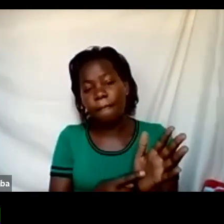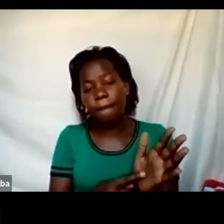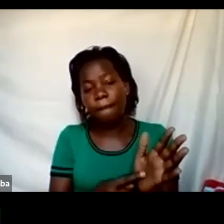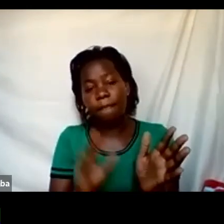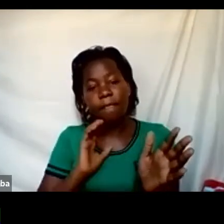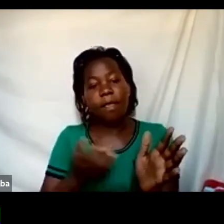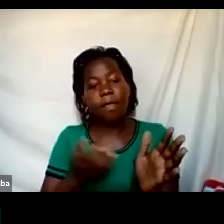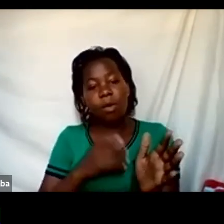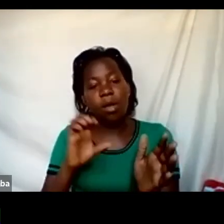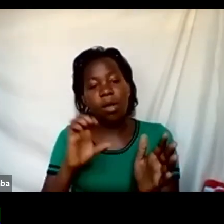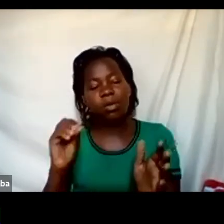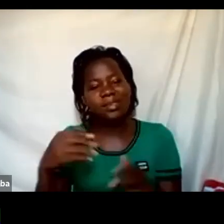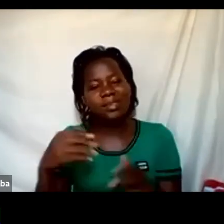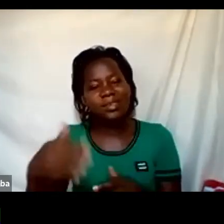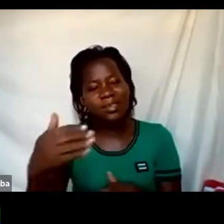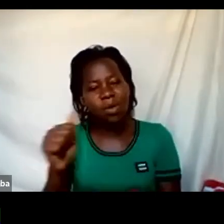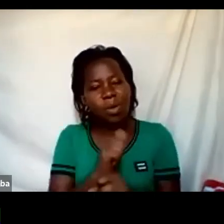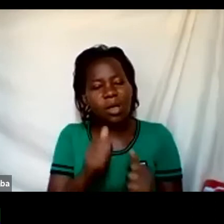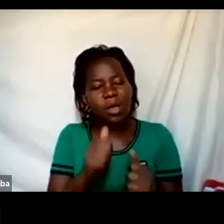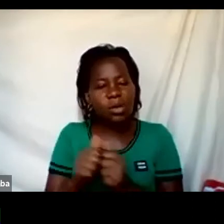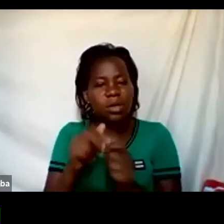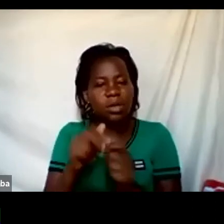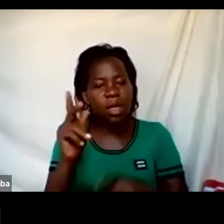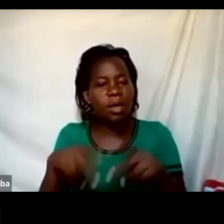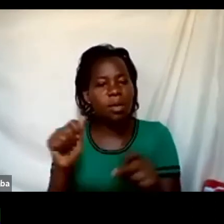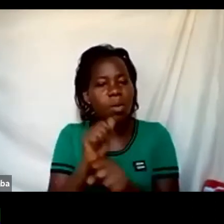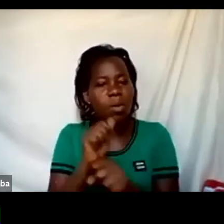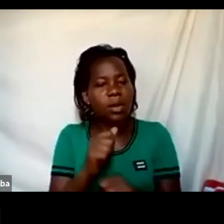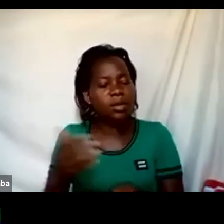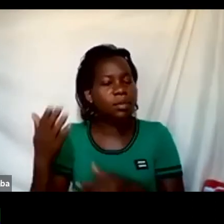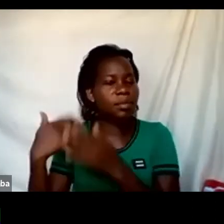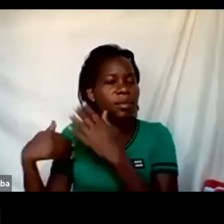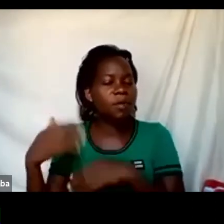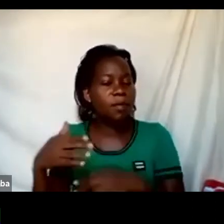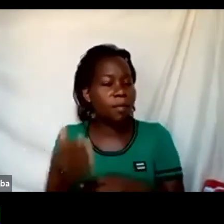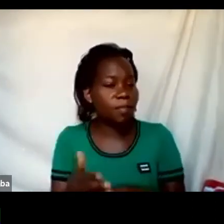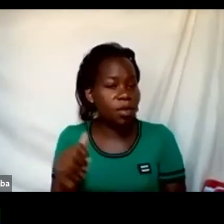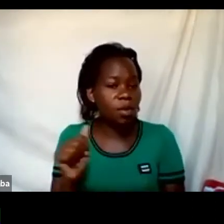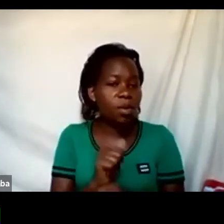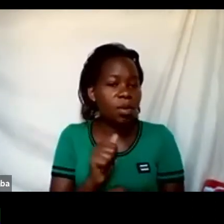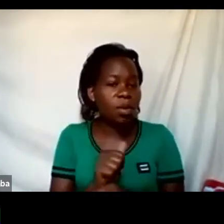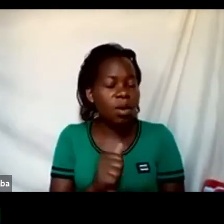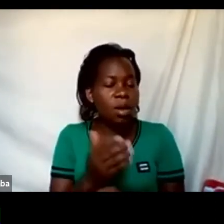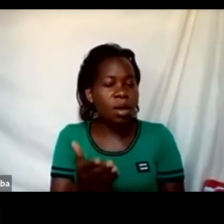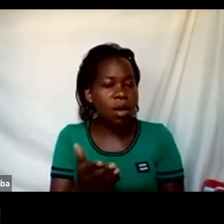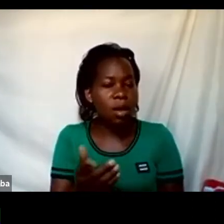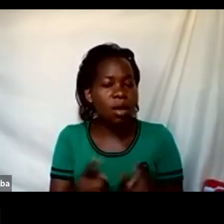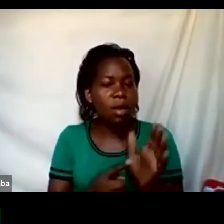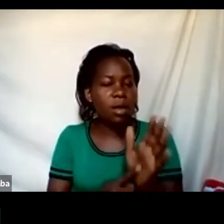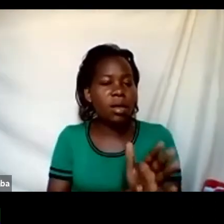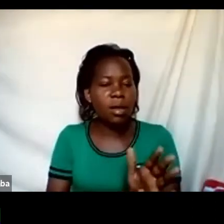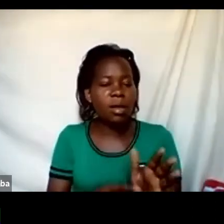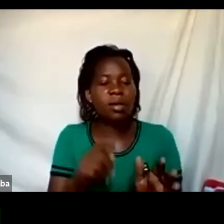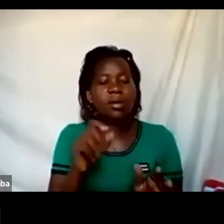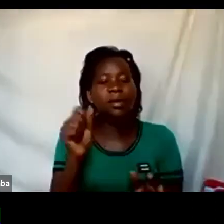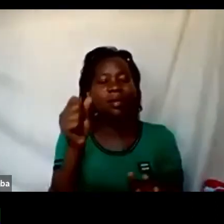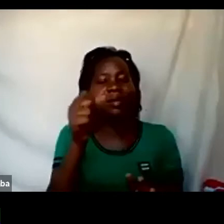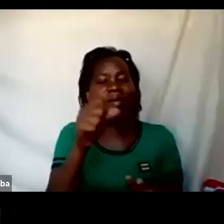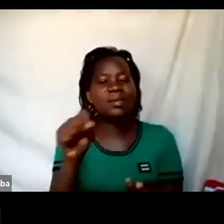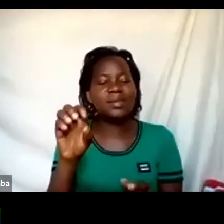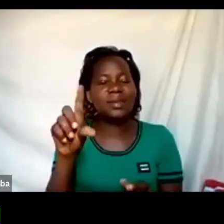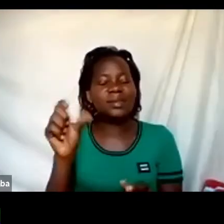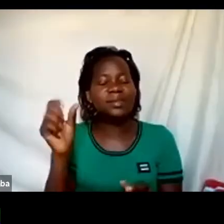we've put together people that we've worked with in the past, who we can vouch for, the likes of Celeste Media and Ben here, the